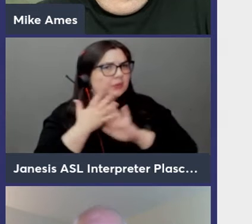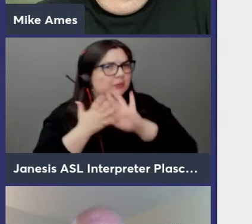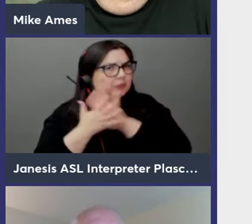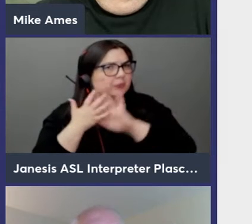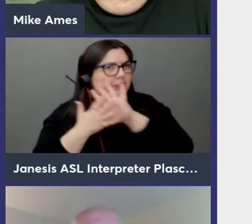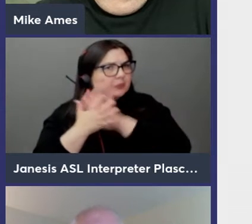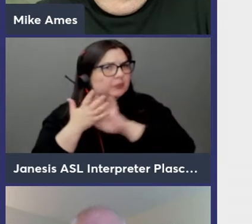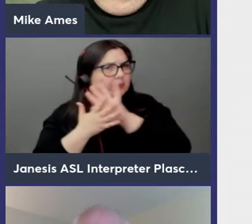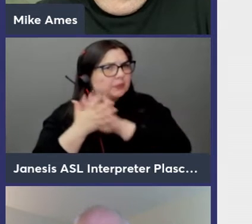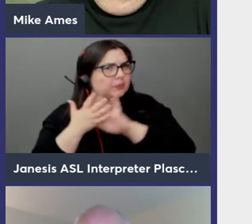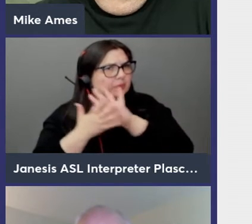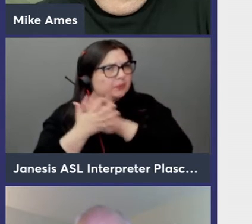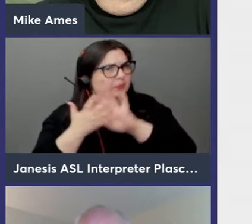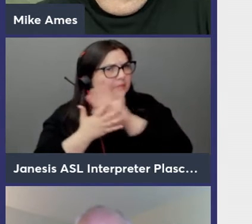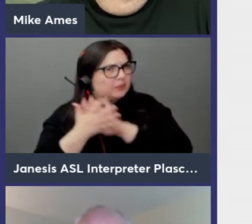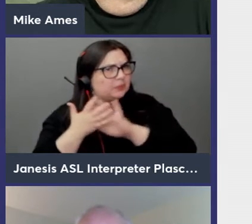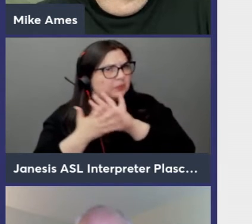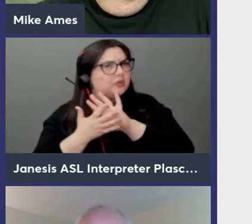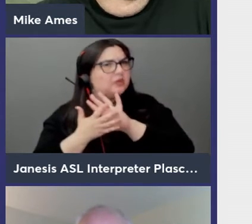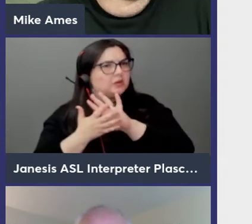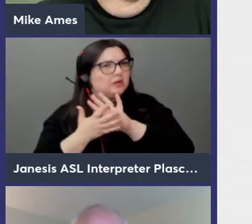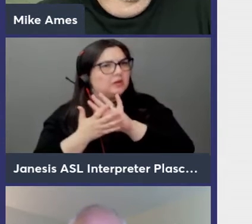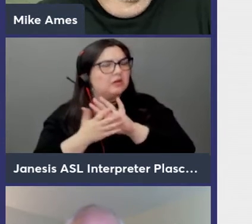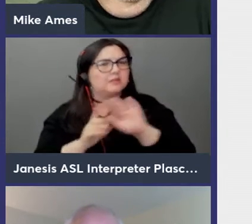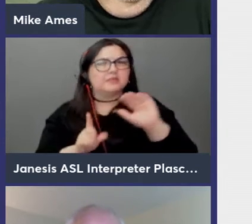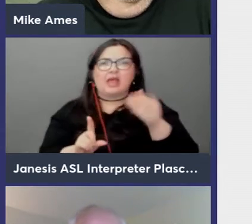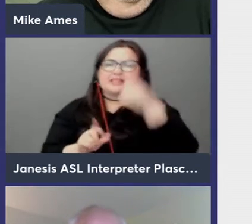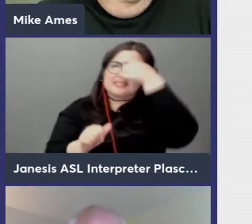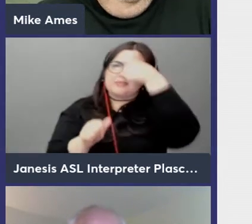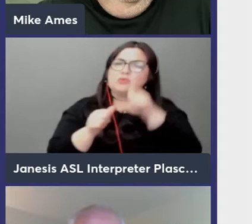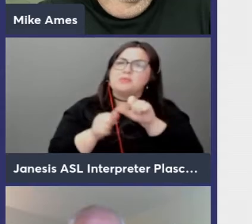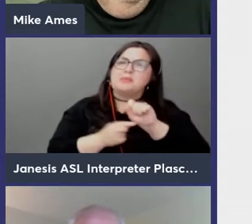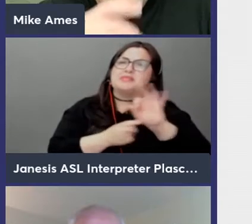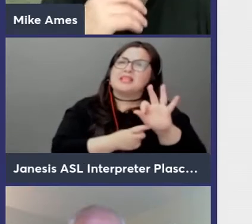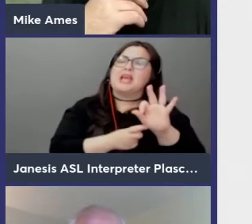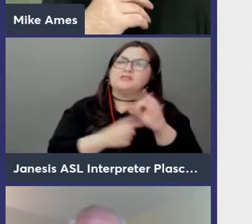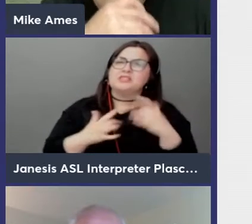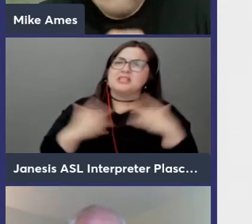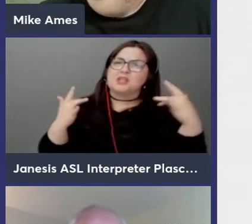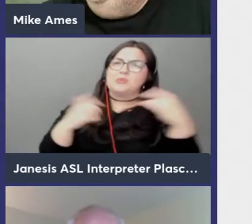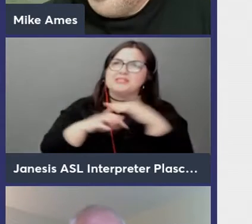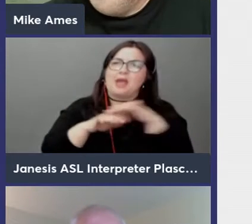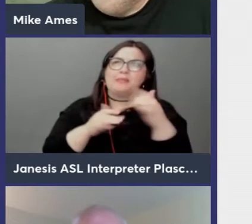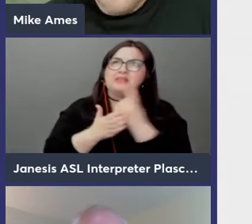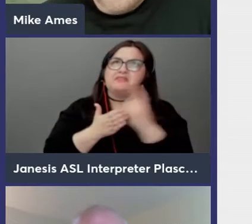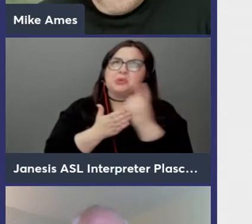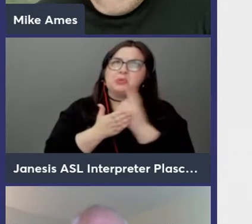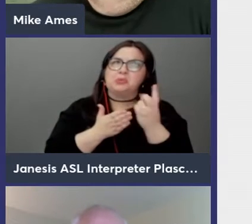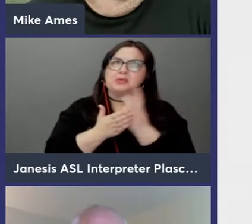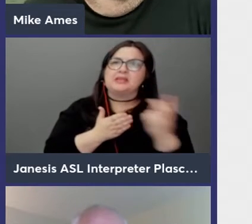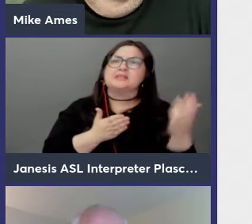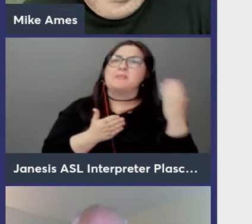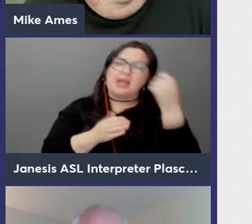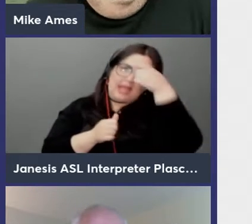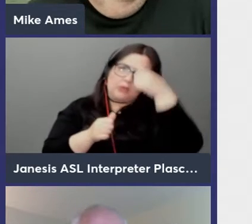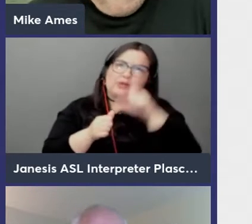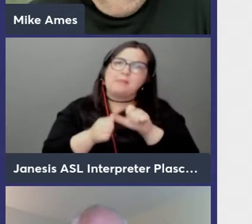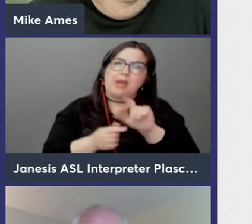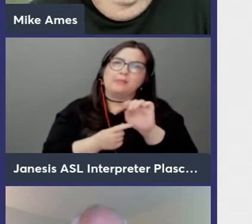Just as a reminder, I seem to remember that at the San Francisco Summit a couple of weeks back, we were talking about the